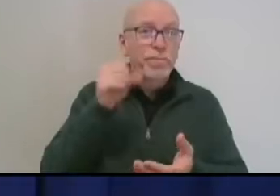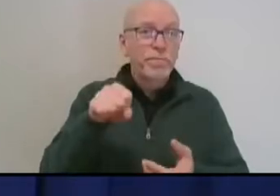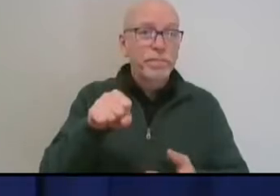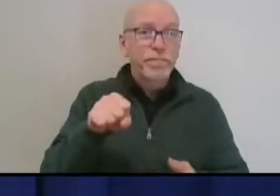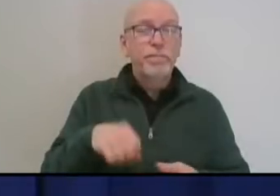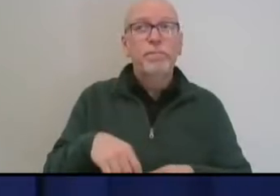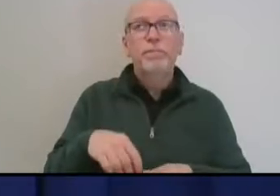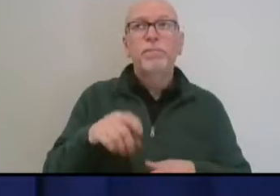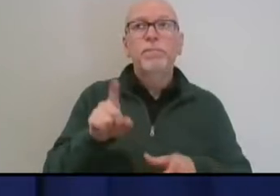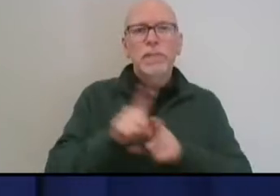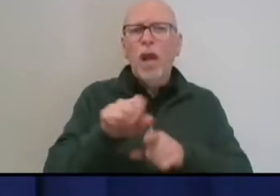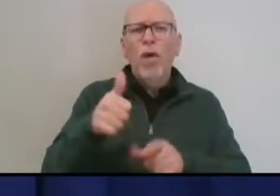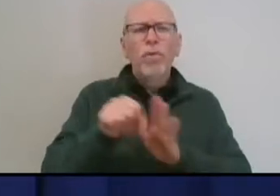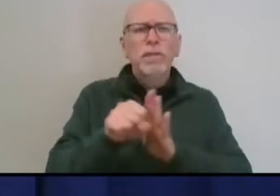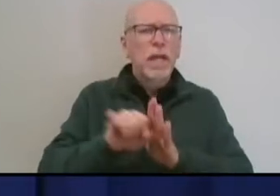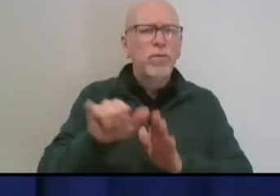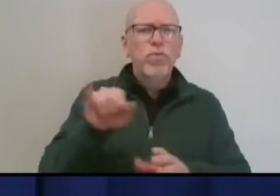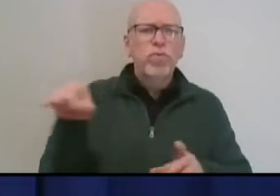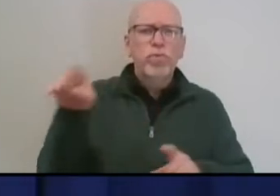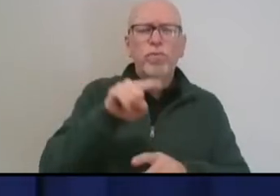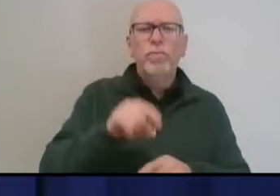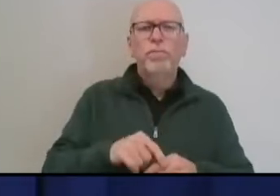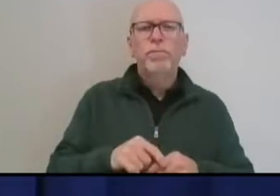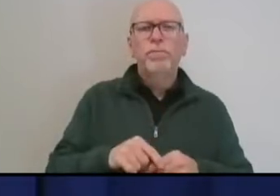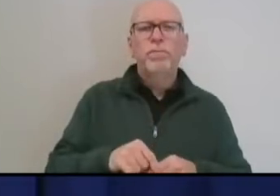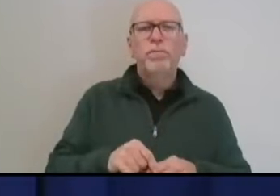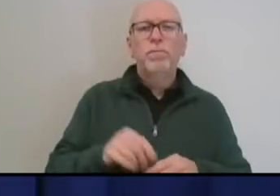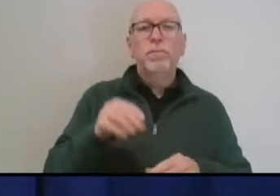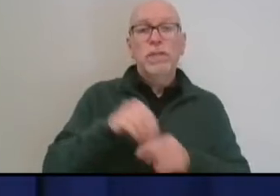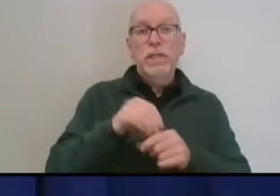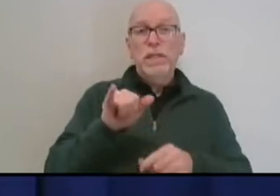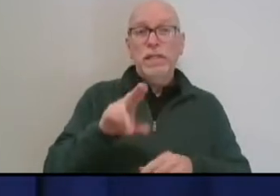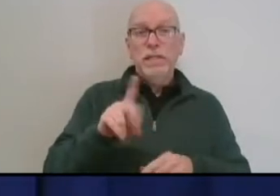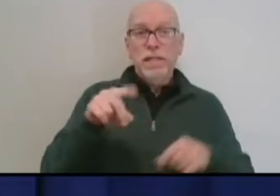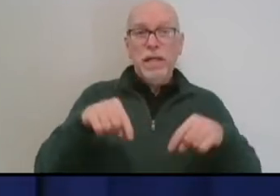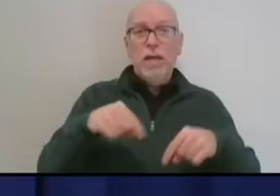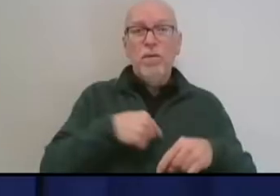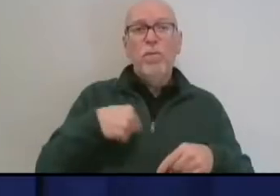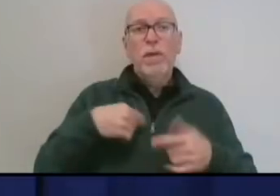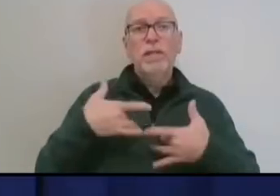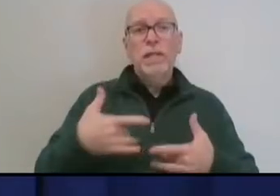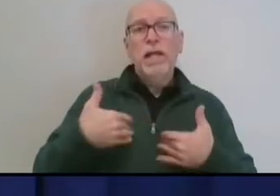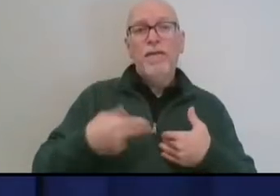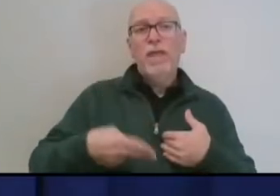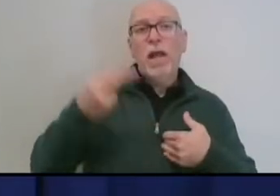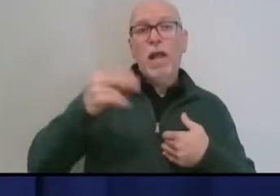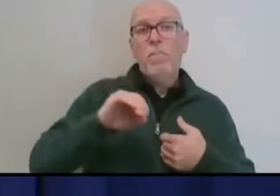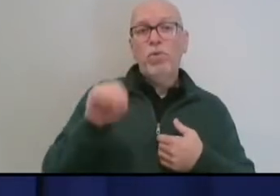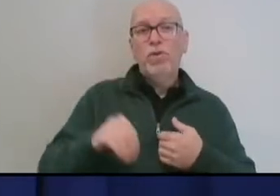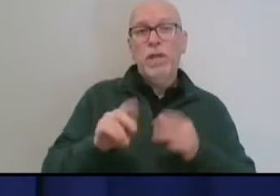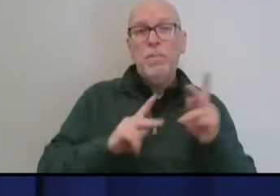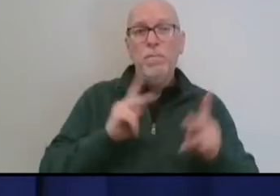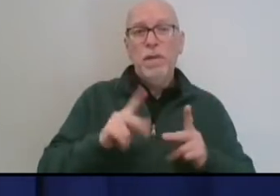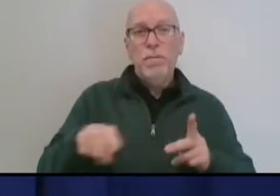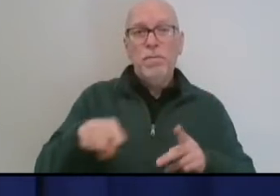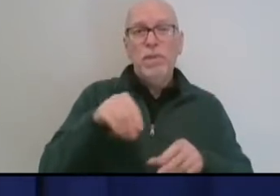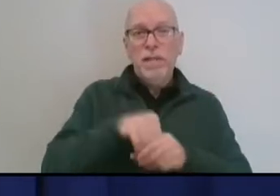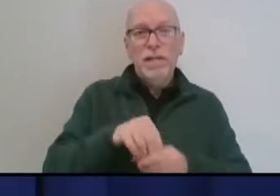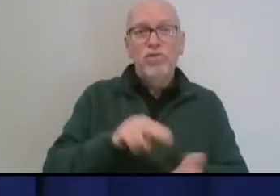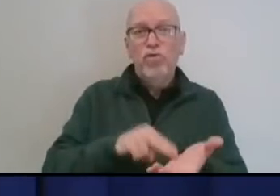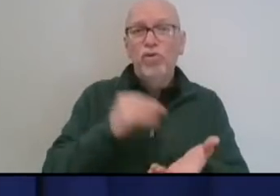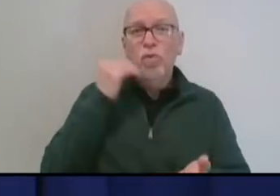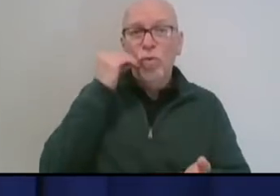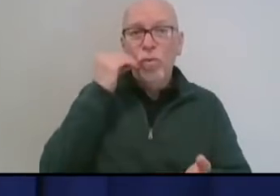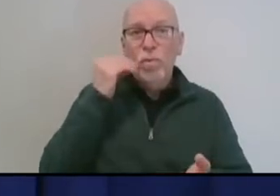has many other states. We, in the state of Indiana, tend to have a higher percentage of individuals in our long-term care facilities